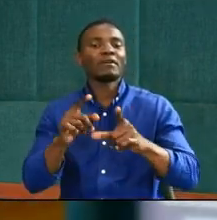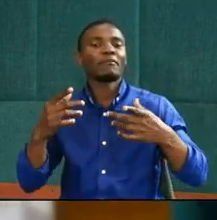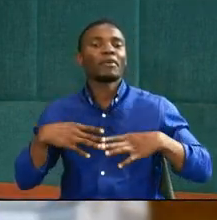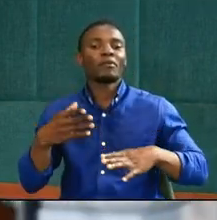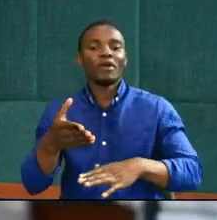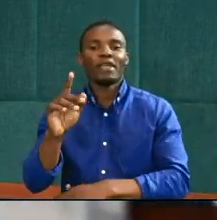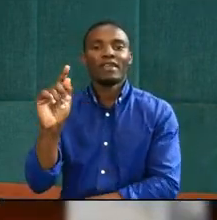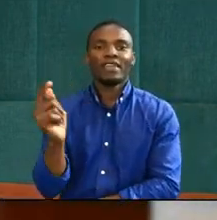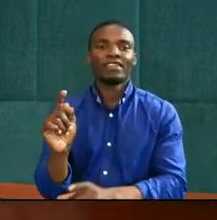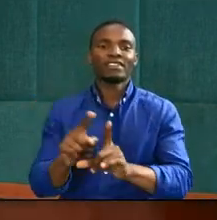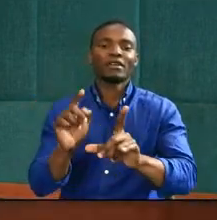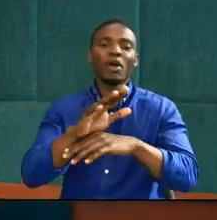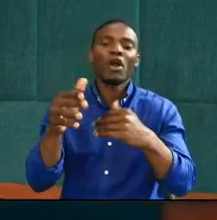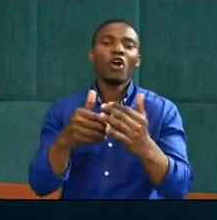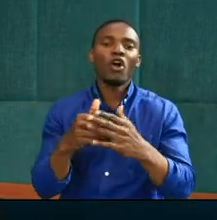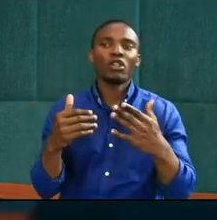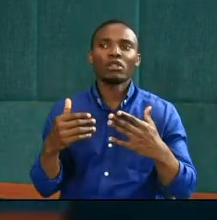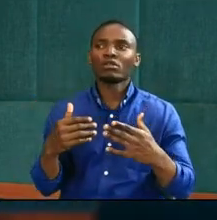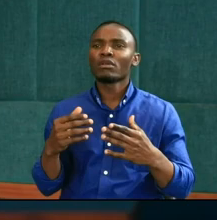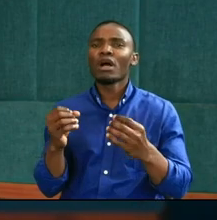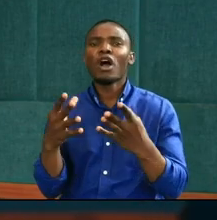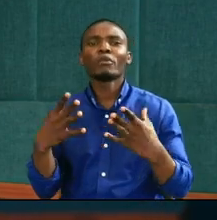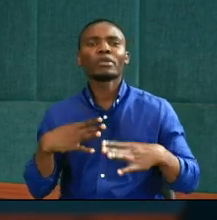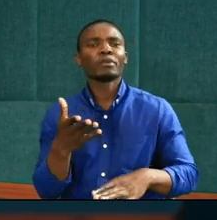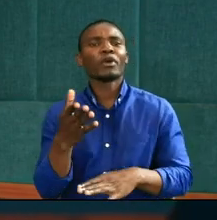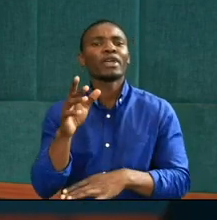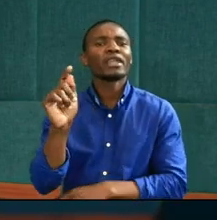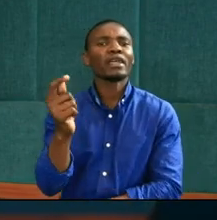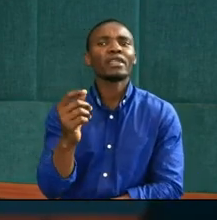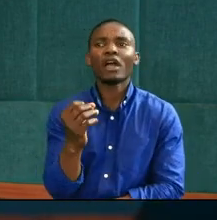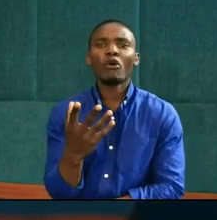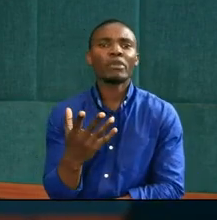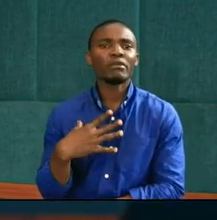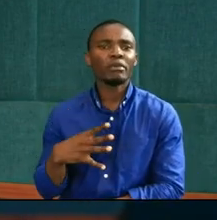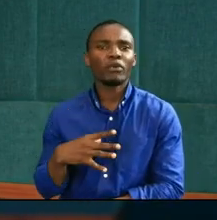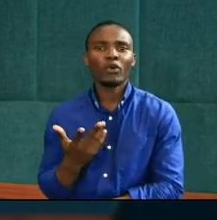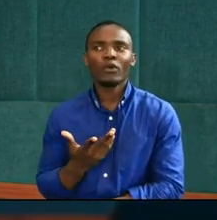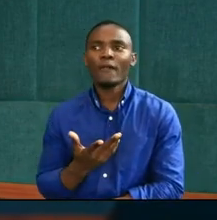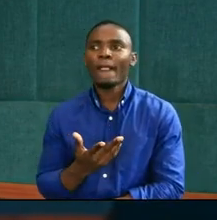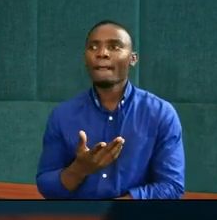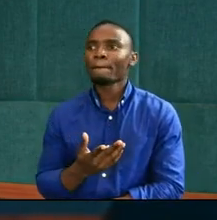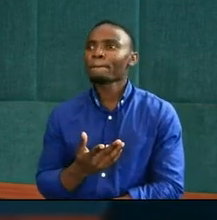Kenya, how many people you have here in Kenya? What's the population?